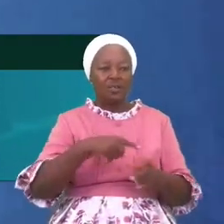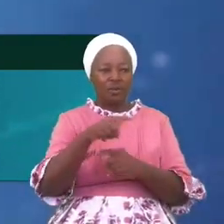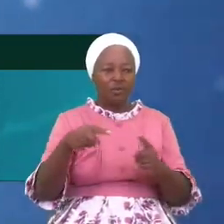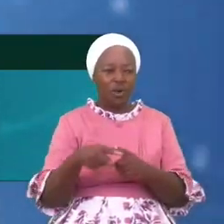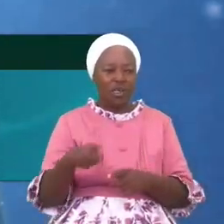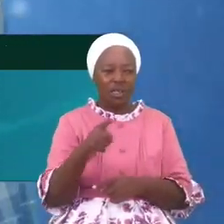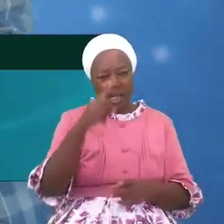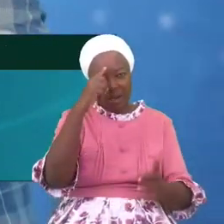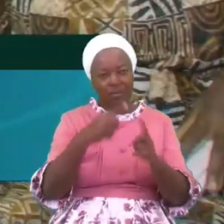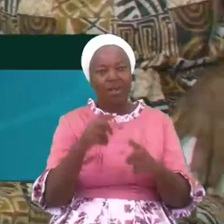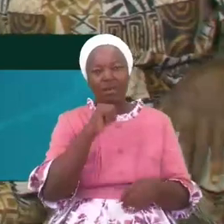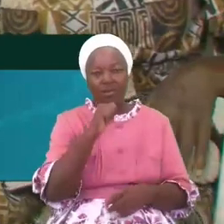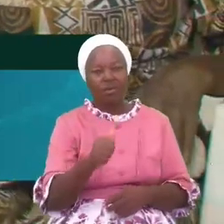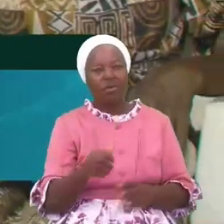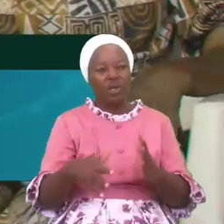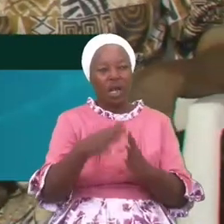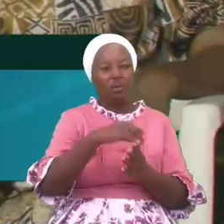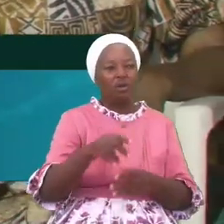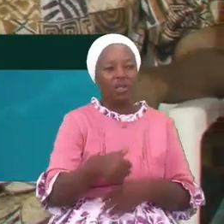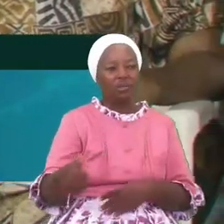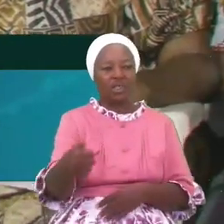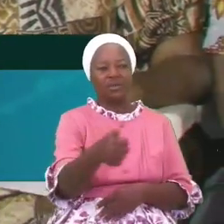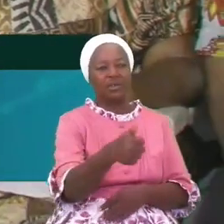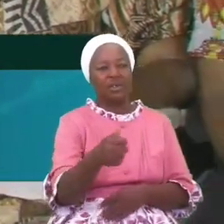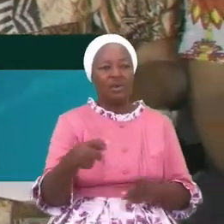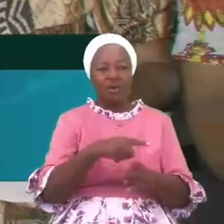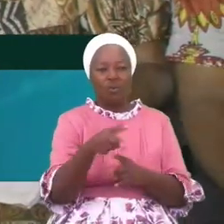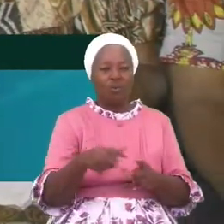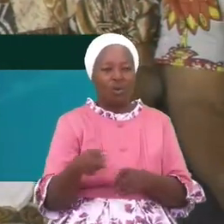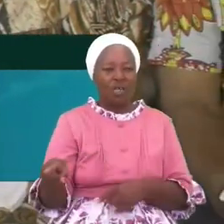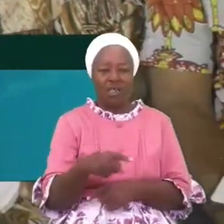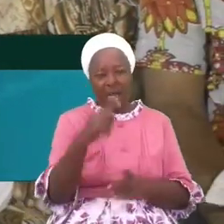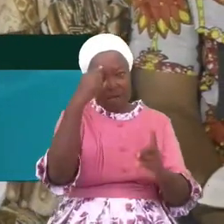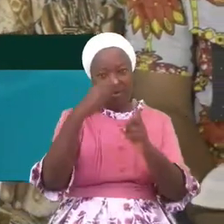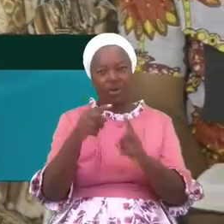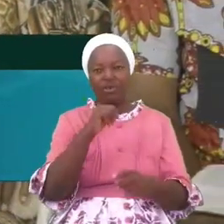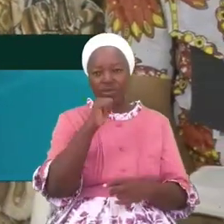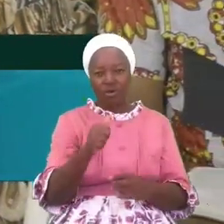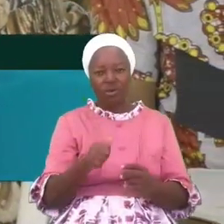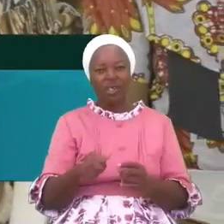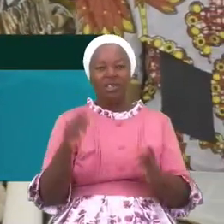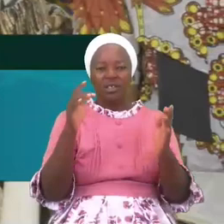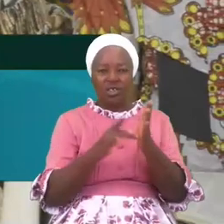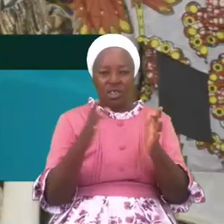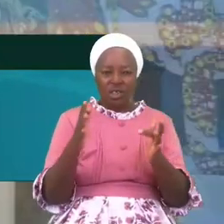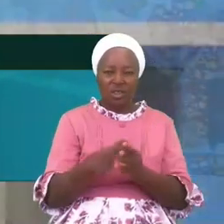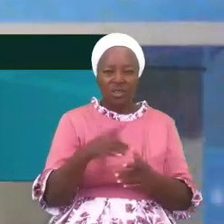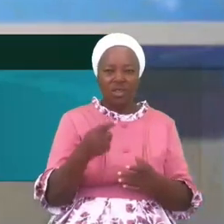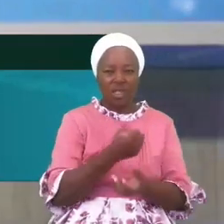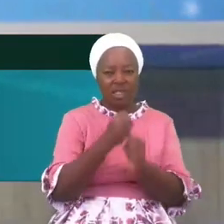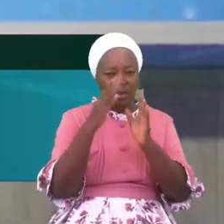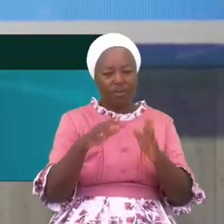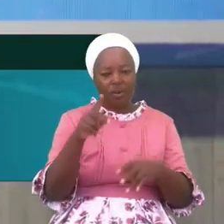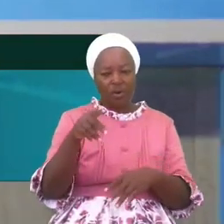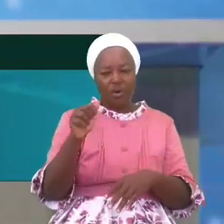they agreed not, Jesus is Savior. Paul had declared. Other people said, no, Jesus is